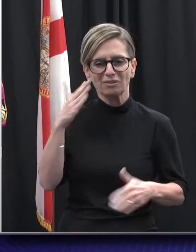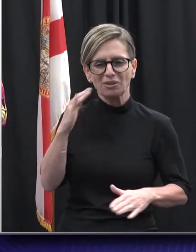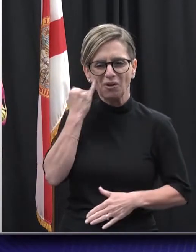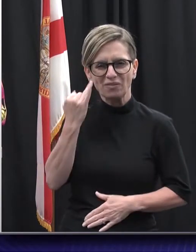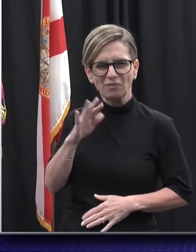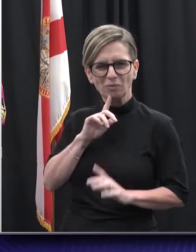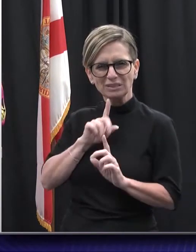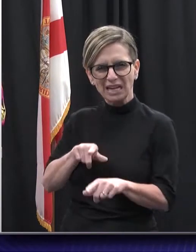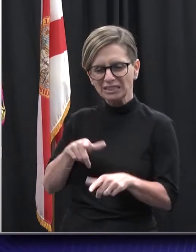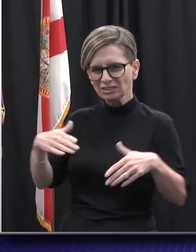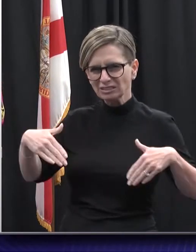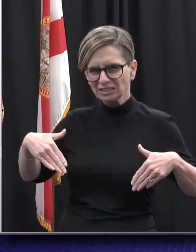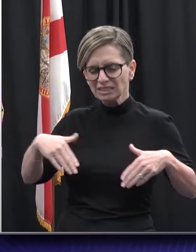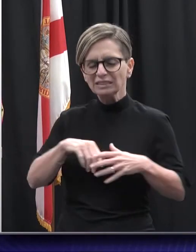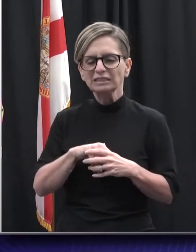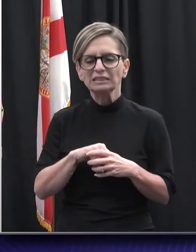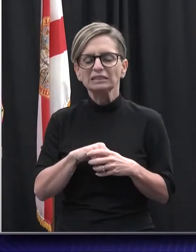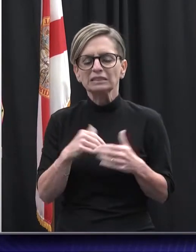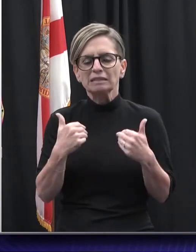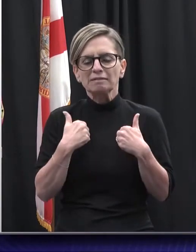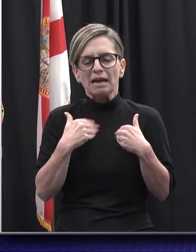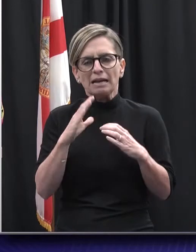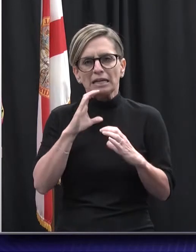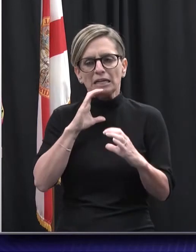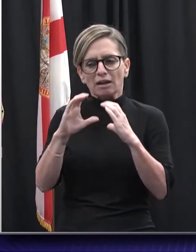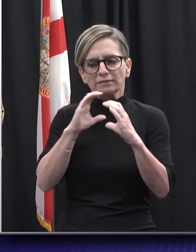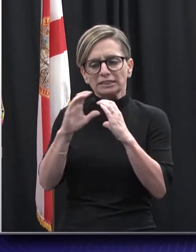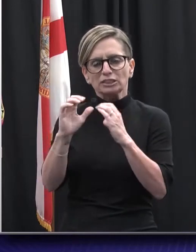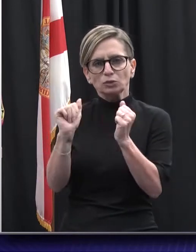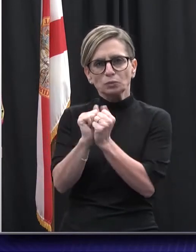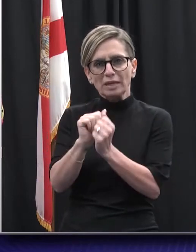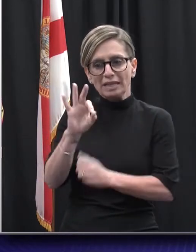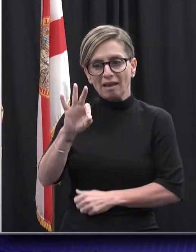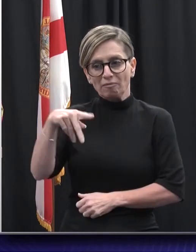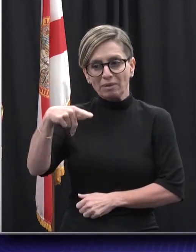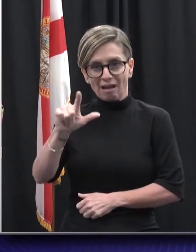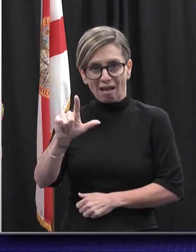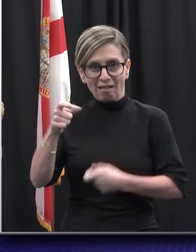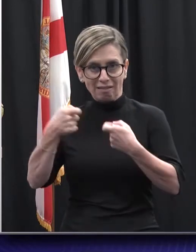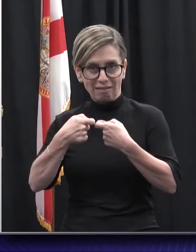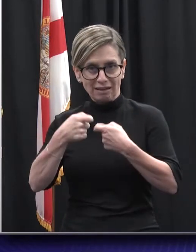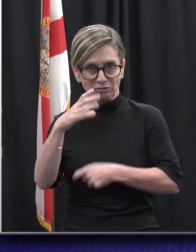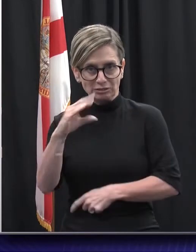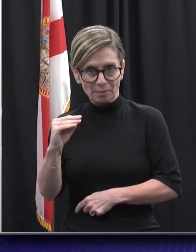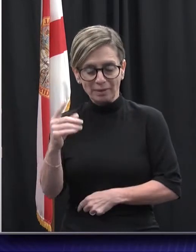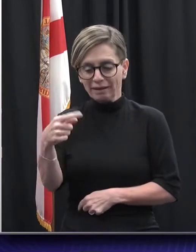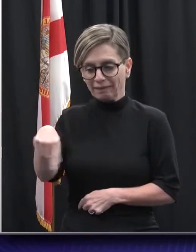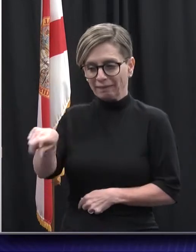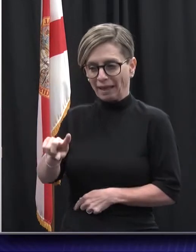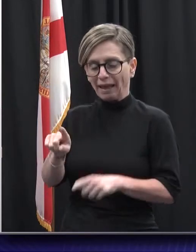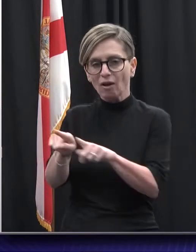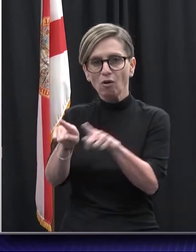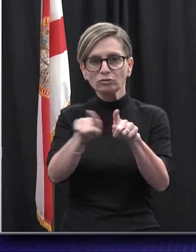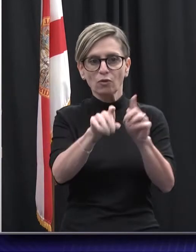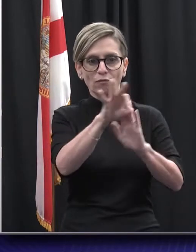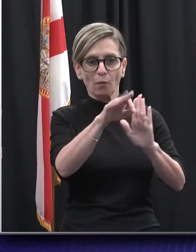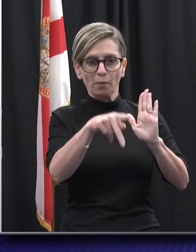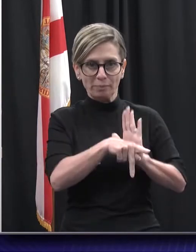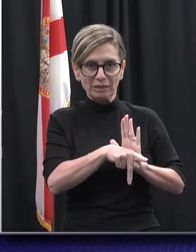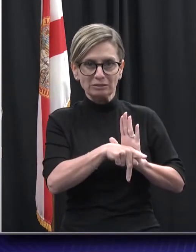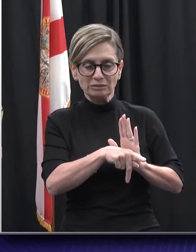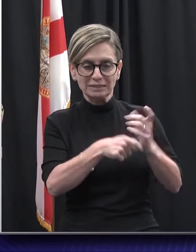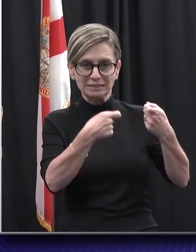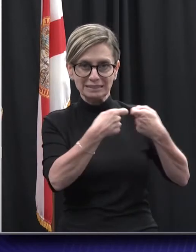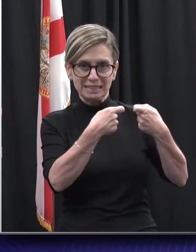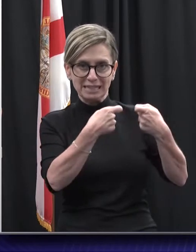answered. I've had conversations with Florida Power and Light. They, as well as the Fort Pierce Utility Authority, your Port St.